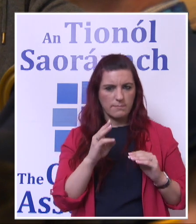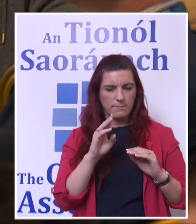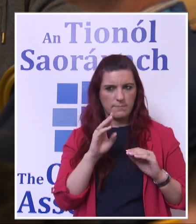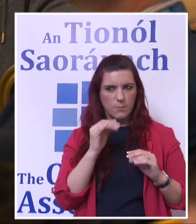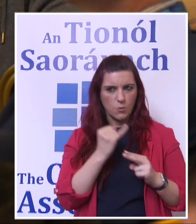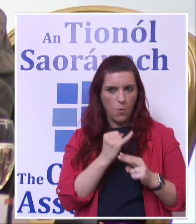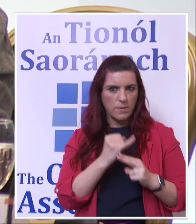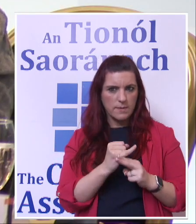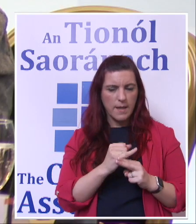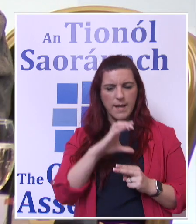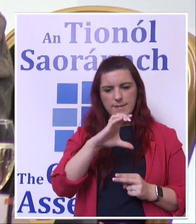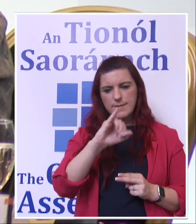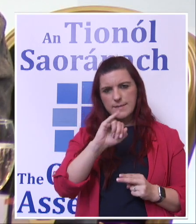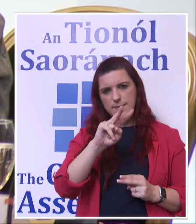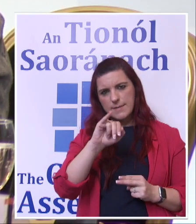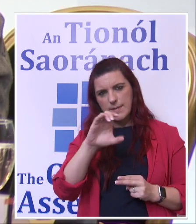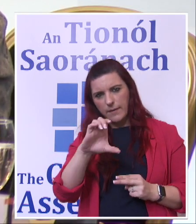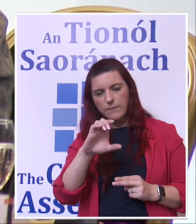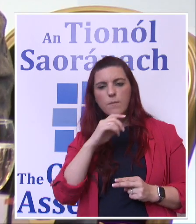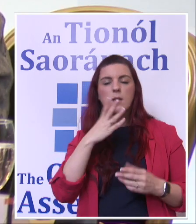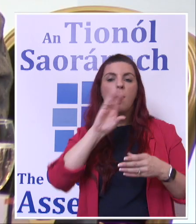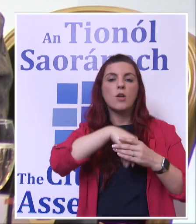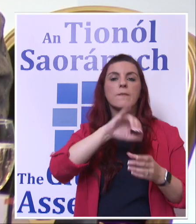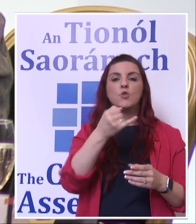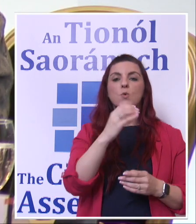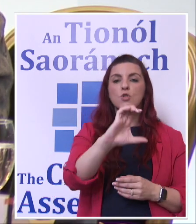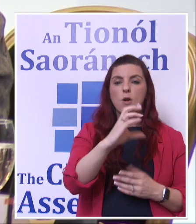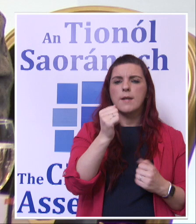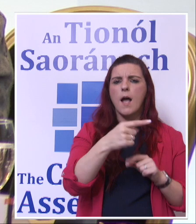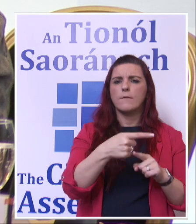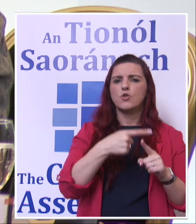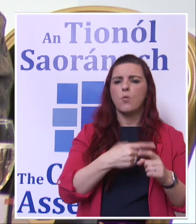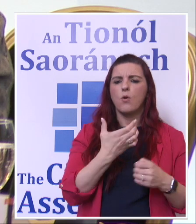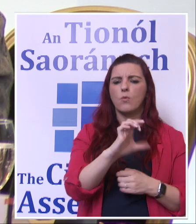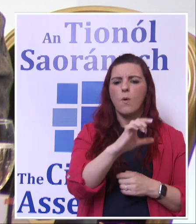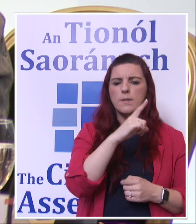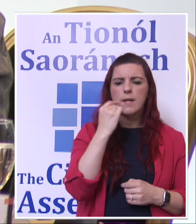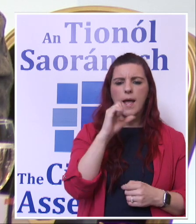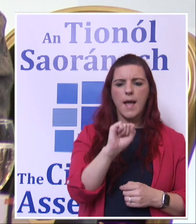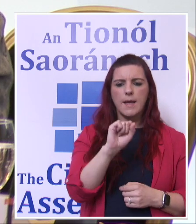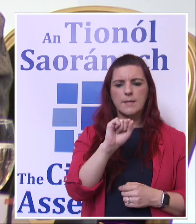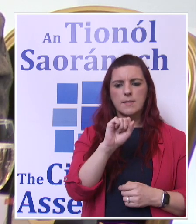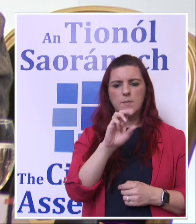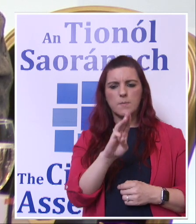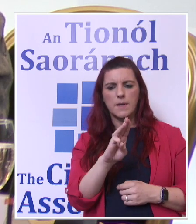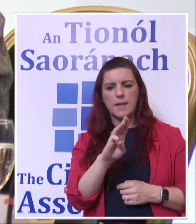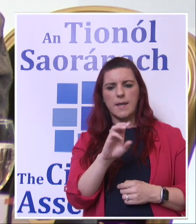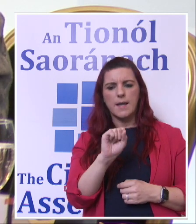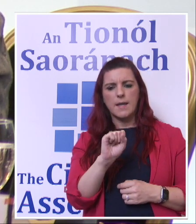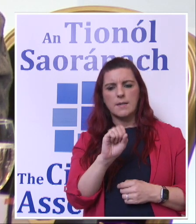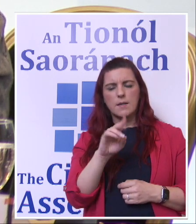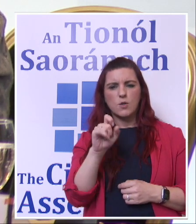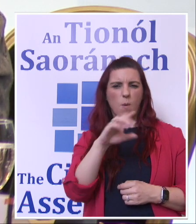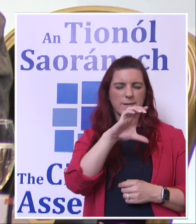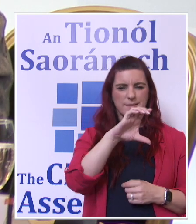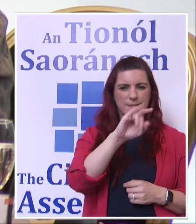civic education. In the junior cycle, they have a short course in CSPE, civics,